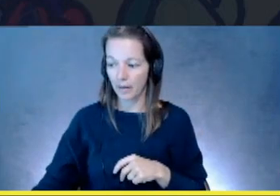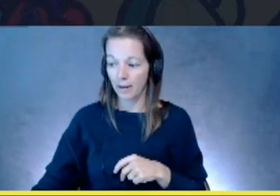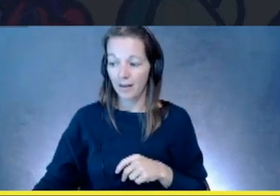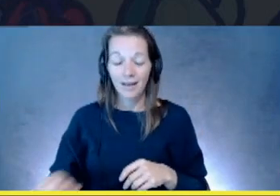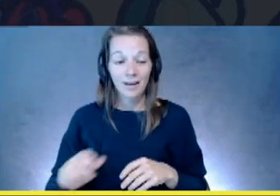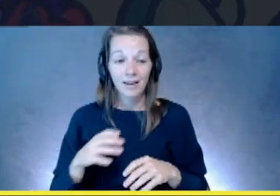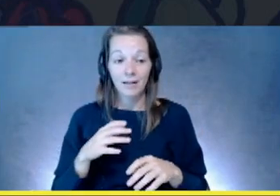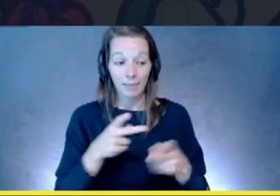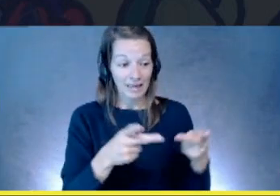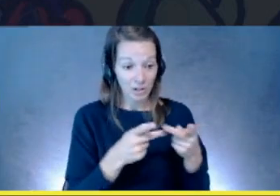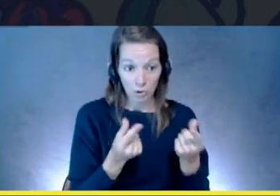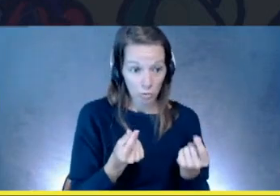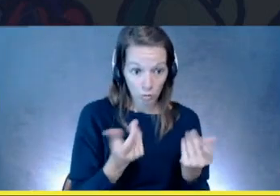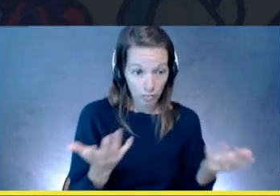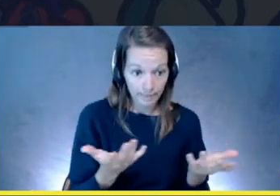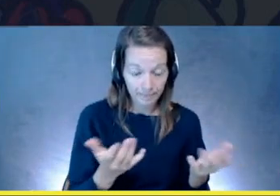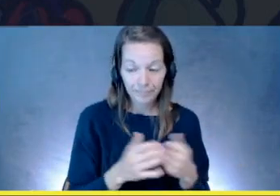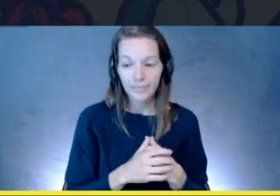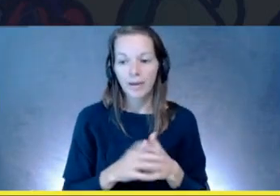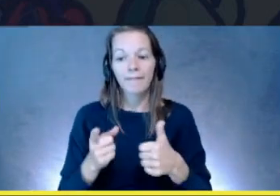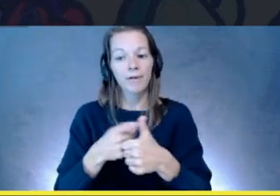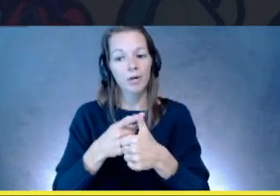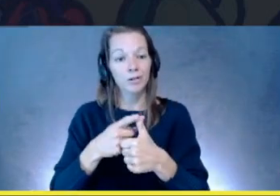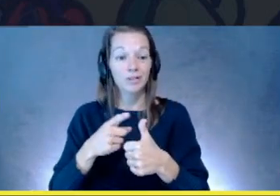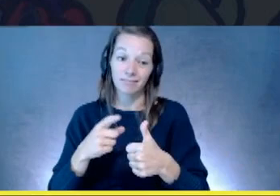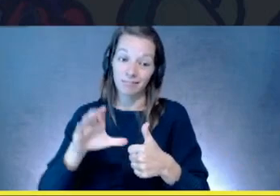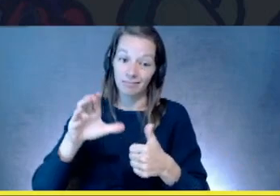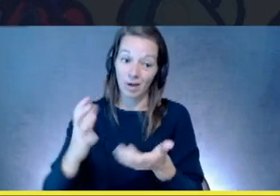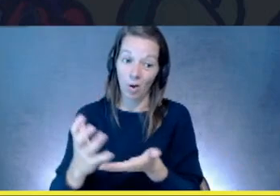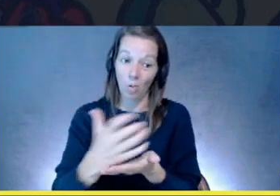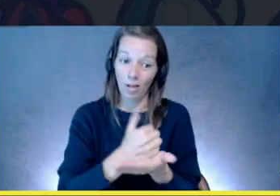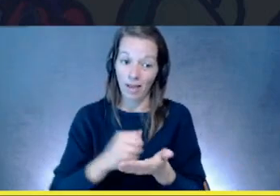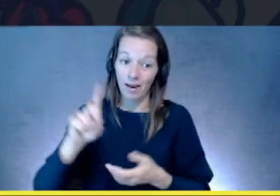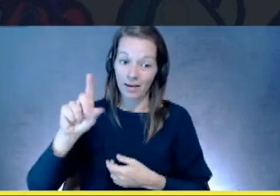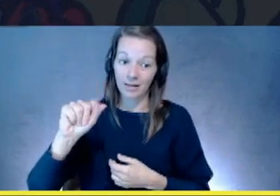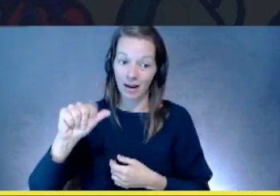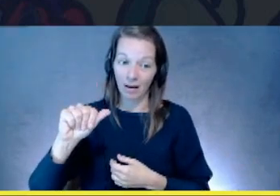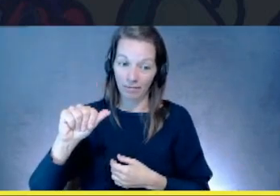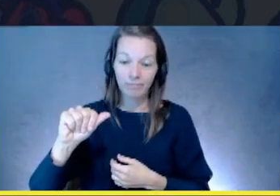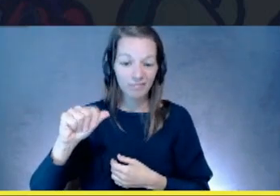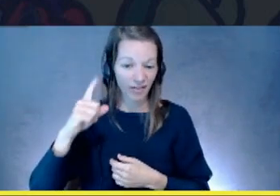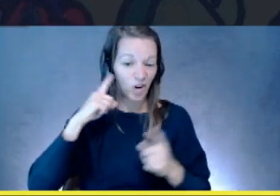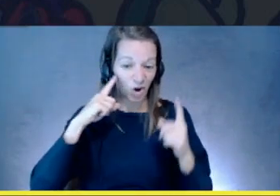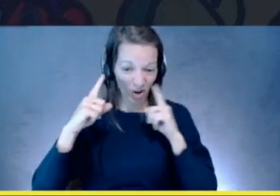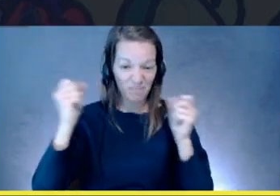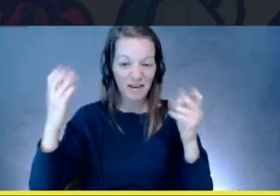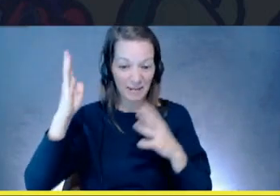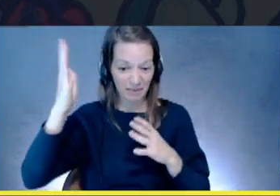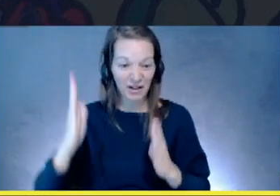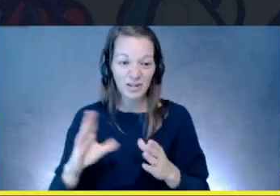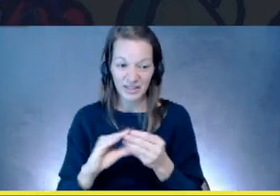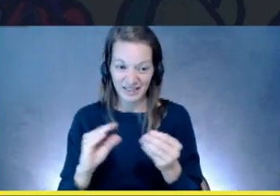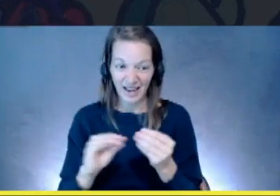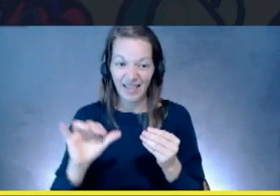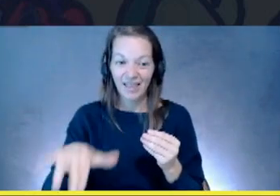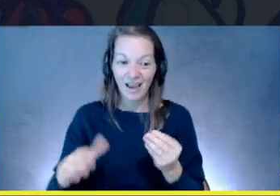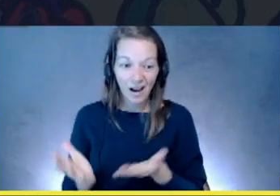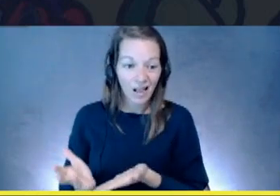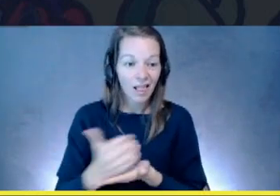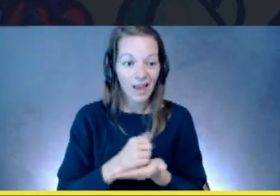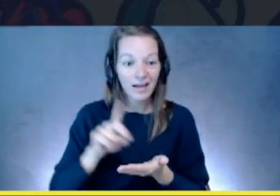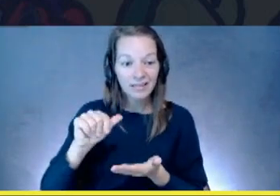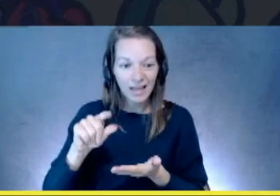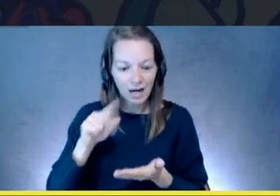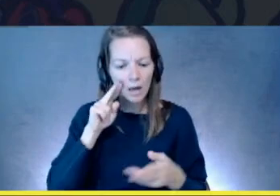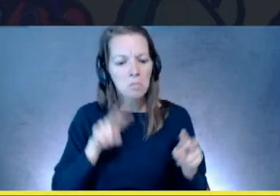Well, first, they can collect data. You've heard this theme across many of our presenters today. Monitoring the recruitment